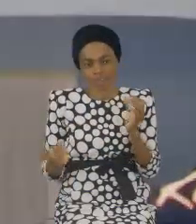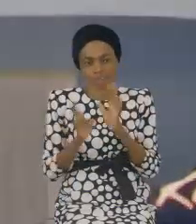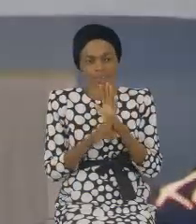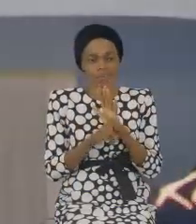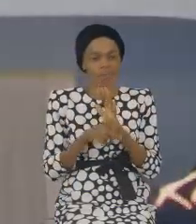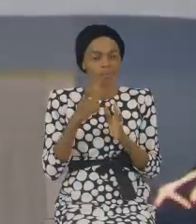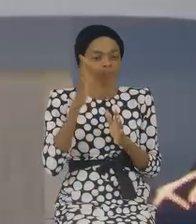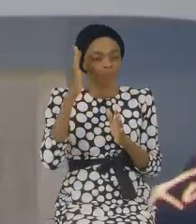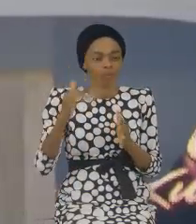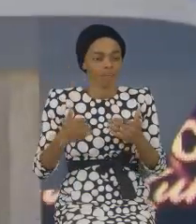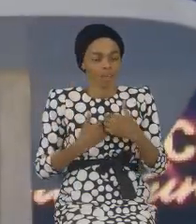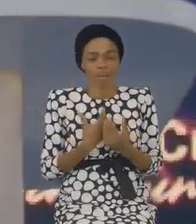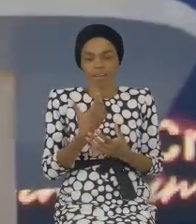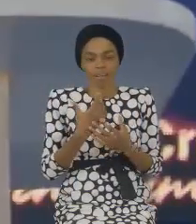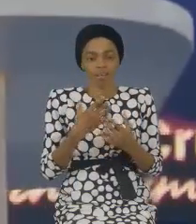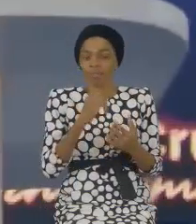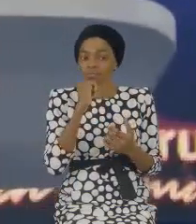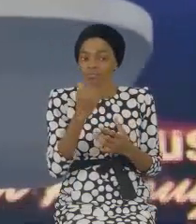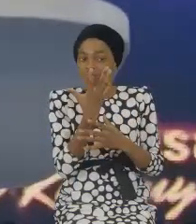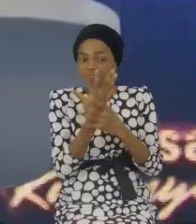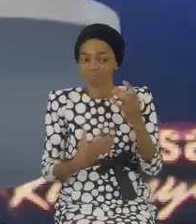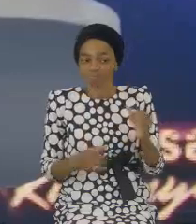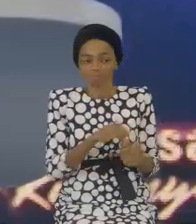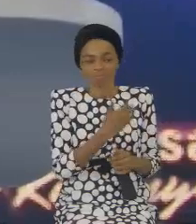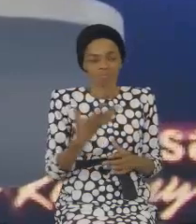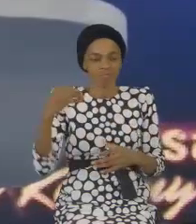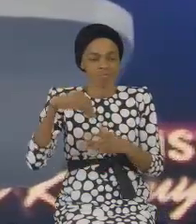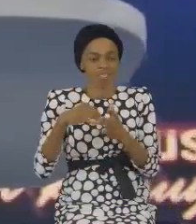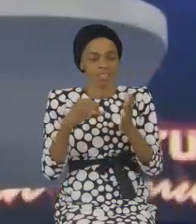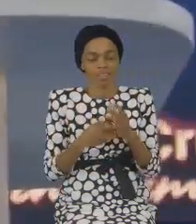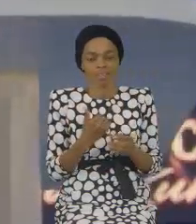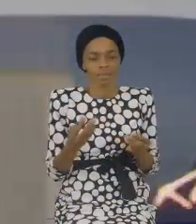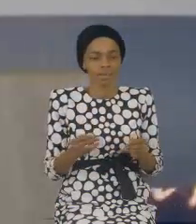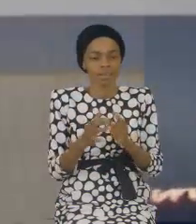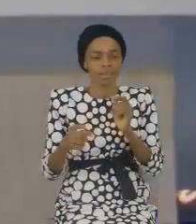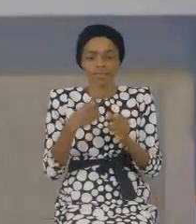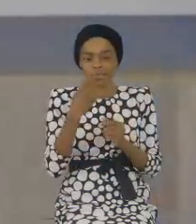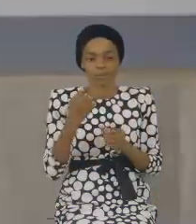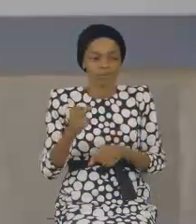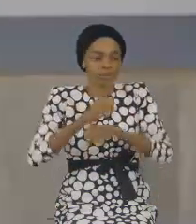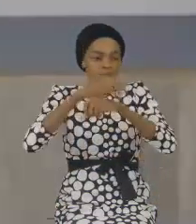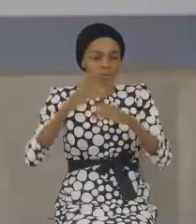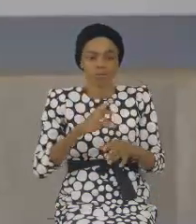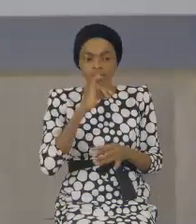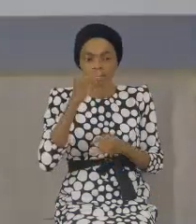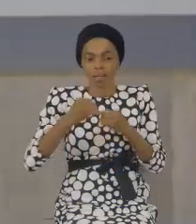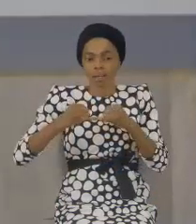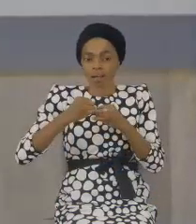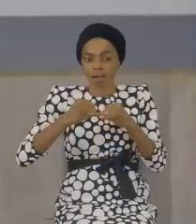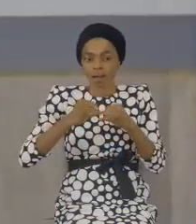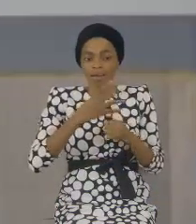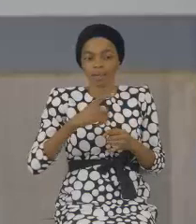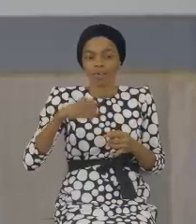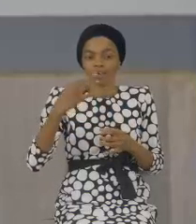and thou shalt not lack anything in it. A land whose stones are iron,